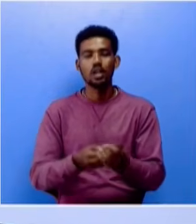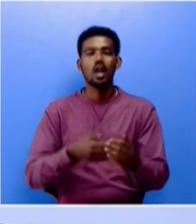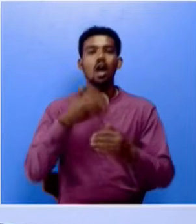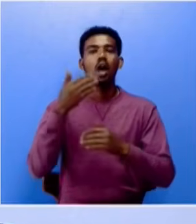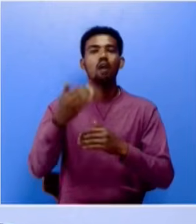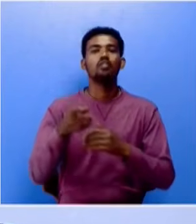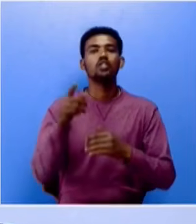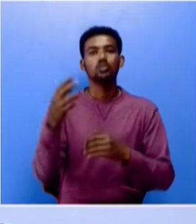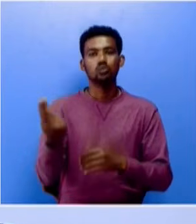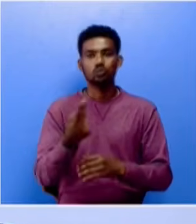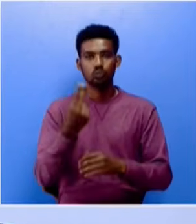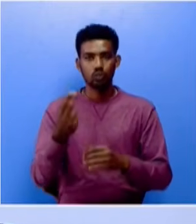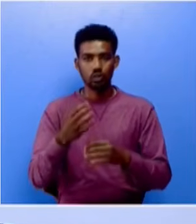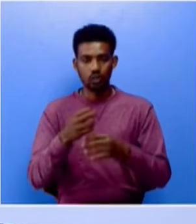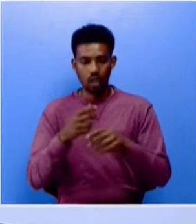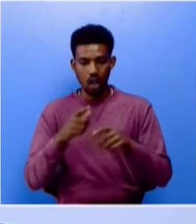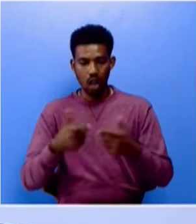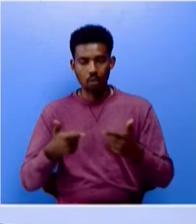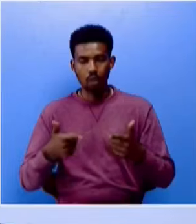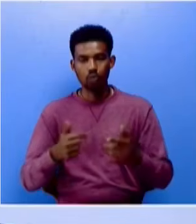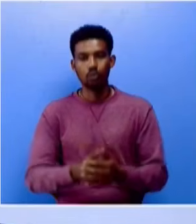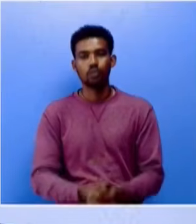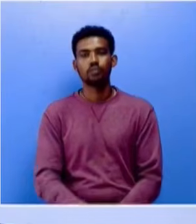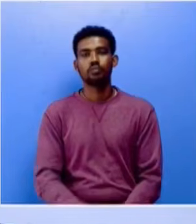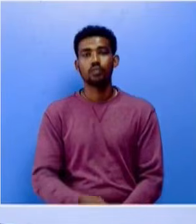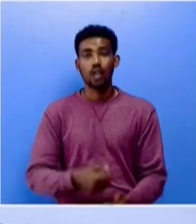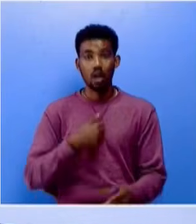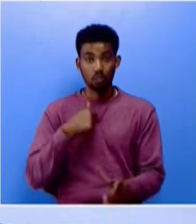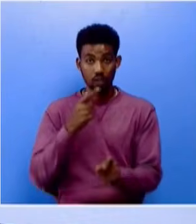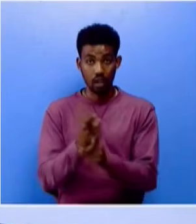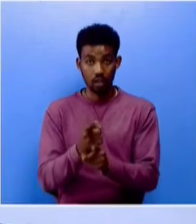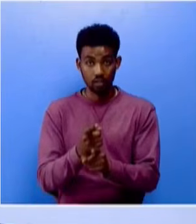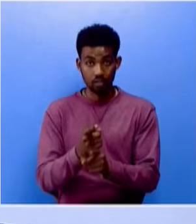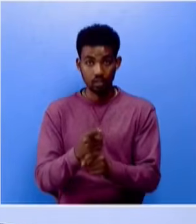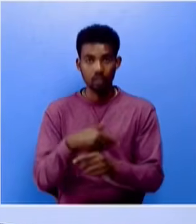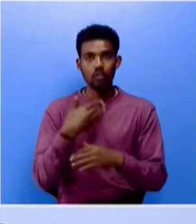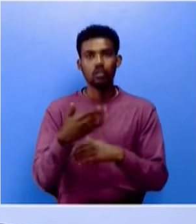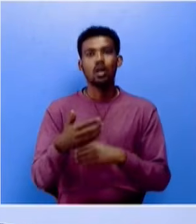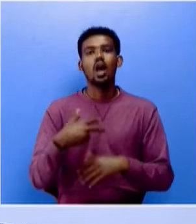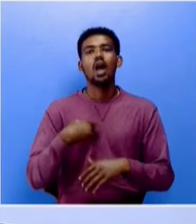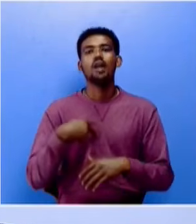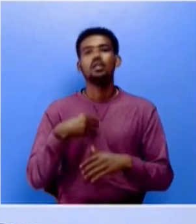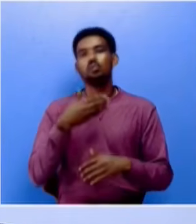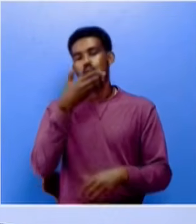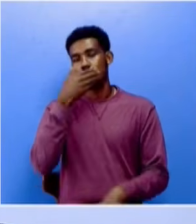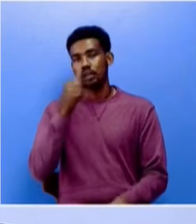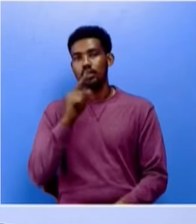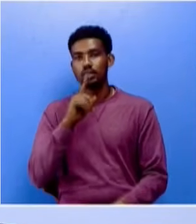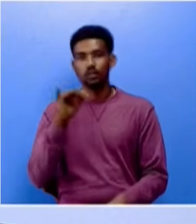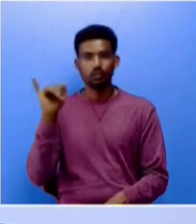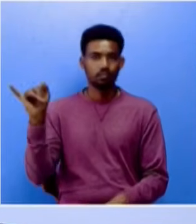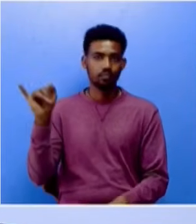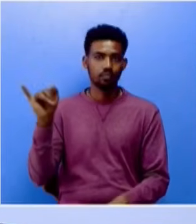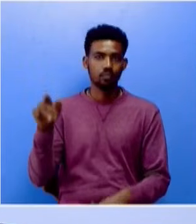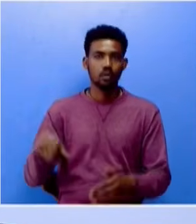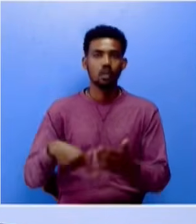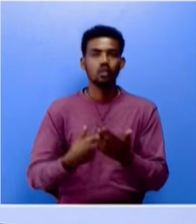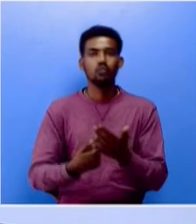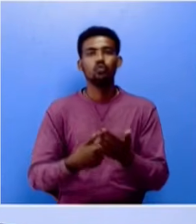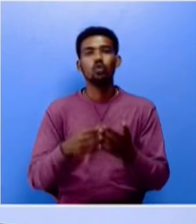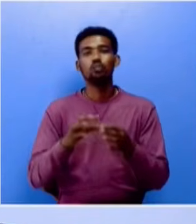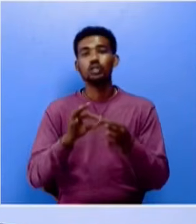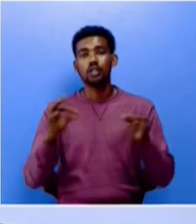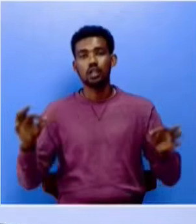you use the laboratory. Am I right? So had better is here. Look, from this